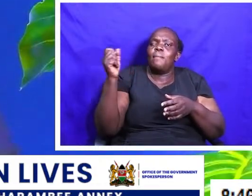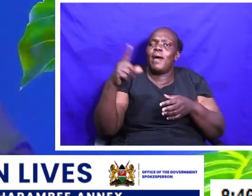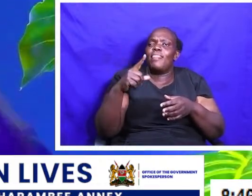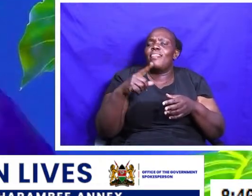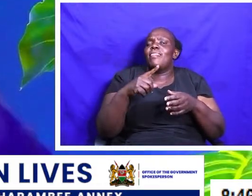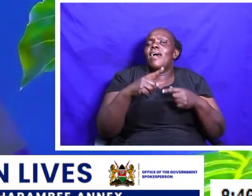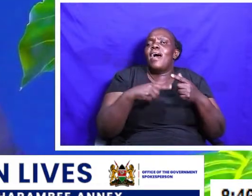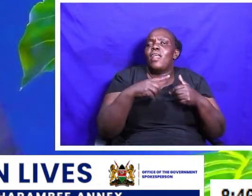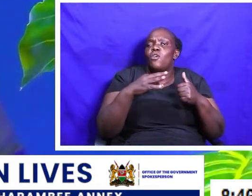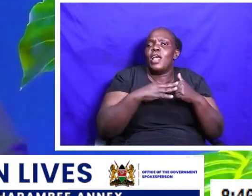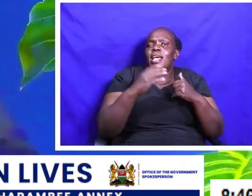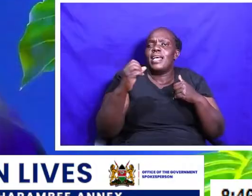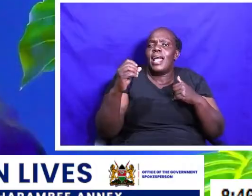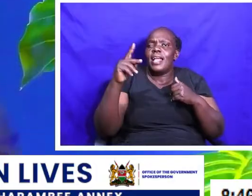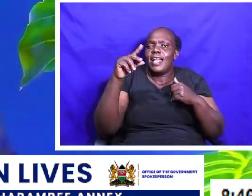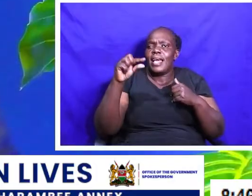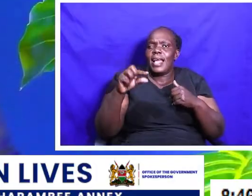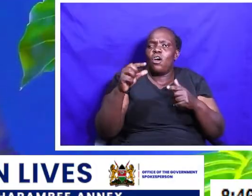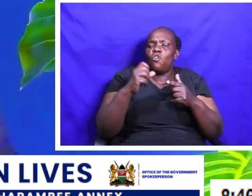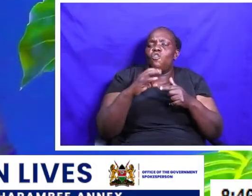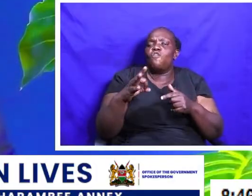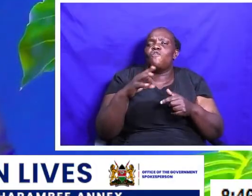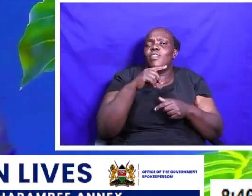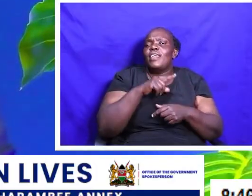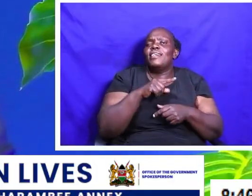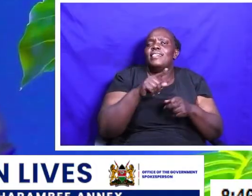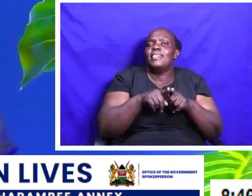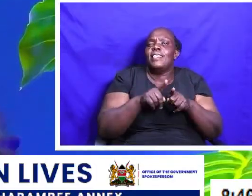least around 800 kilos of